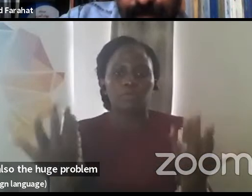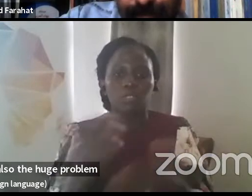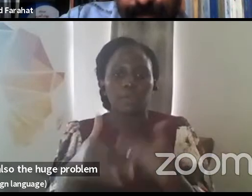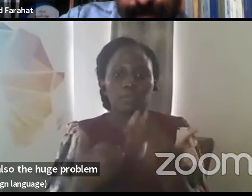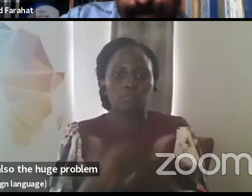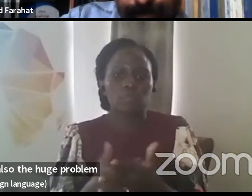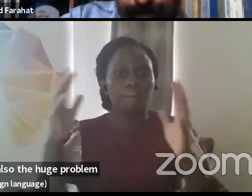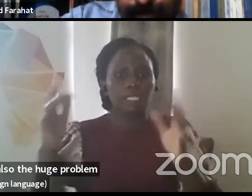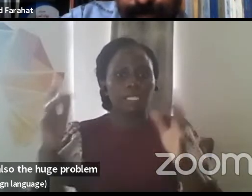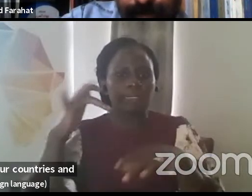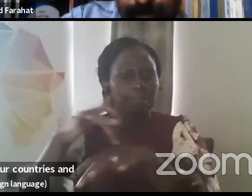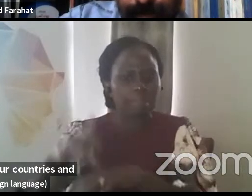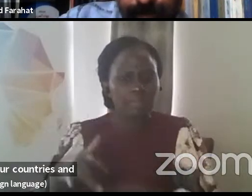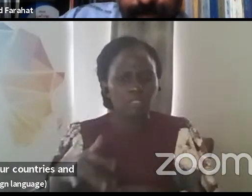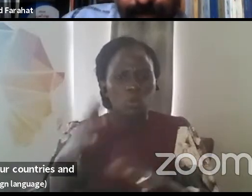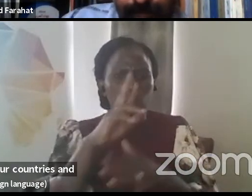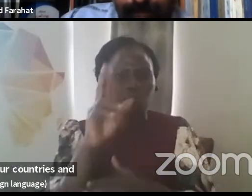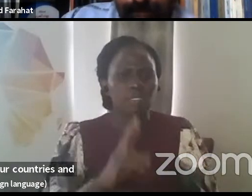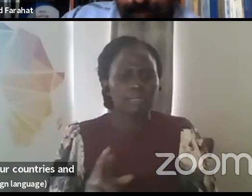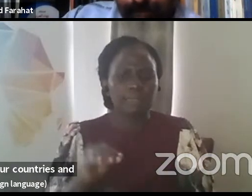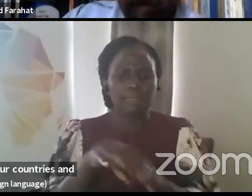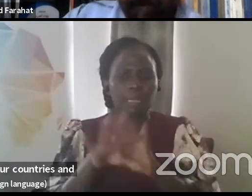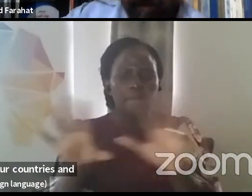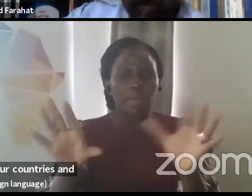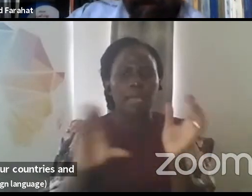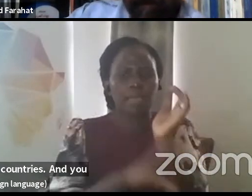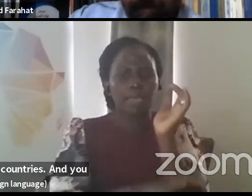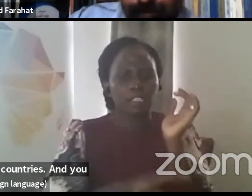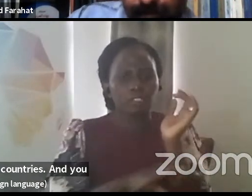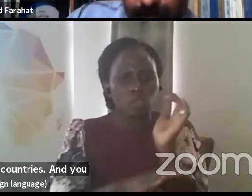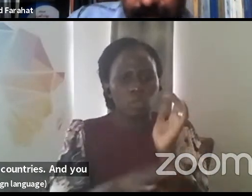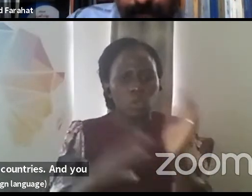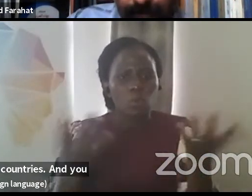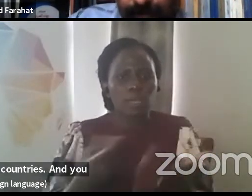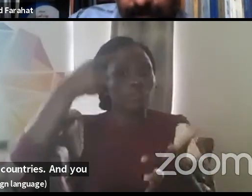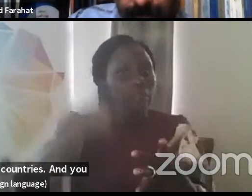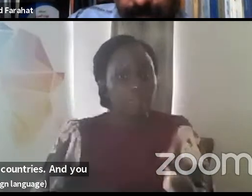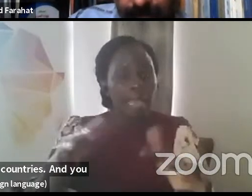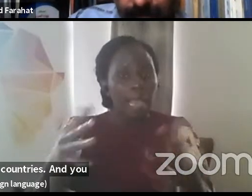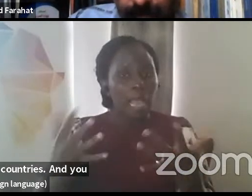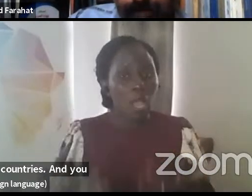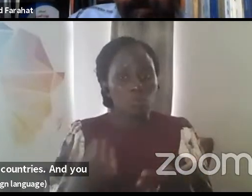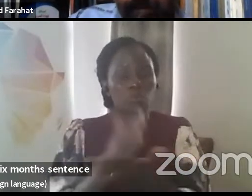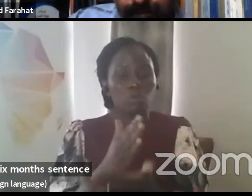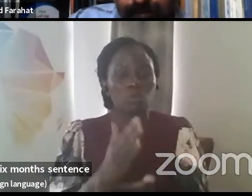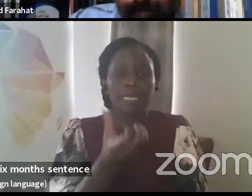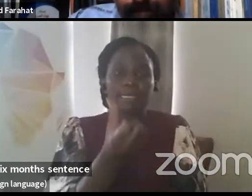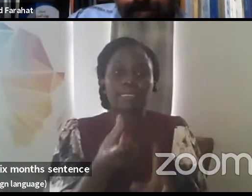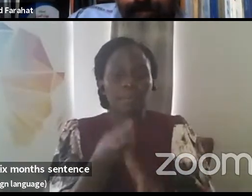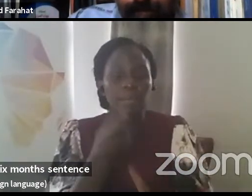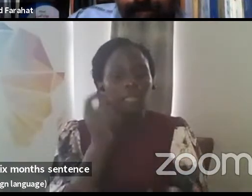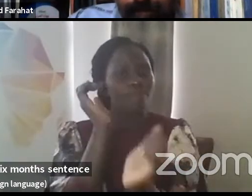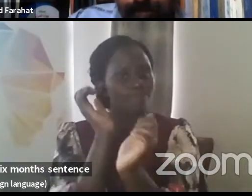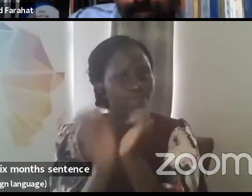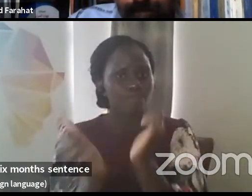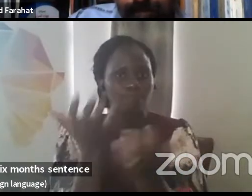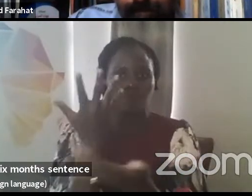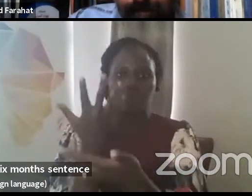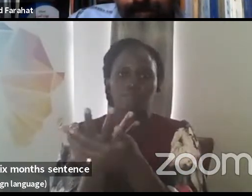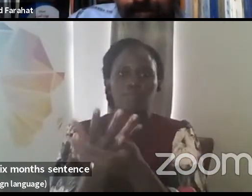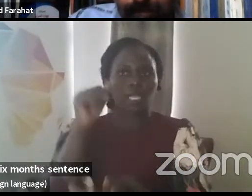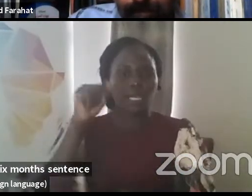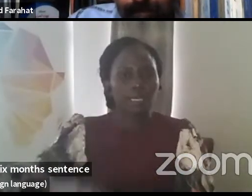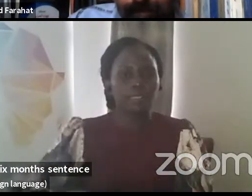countries. You can easily be charged, like we saw a 6-month sentence of prison in one case of